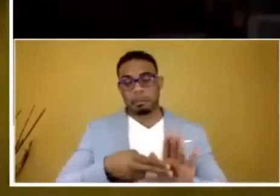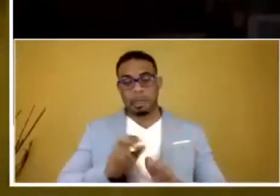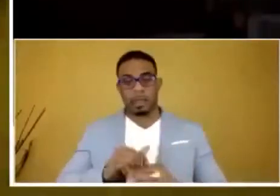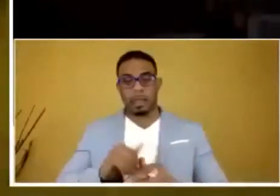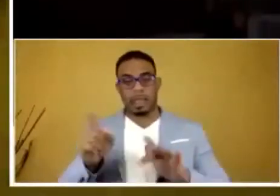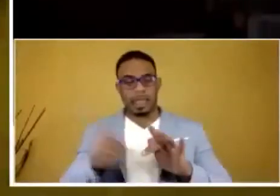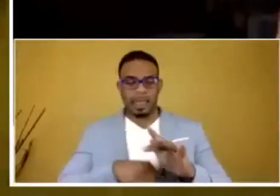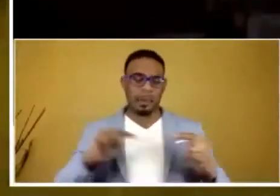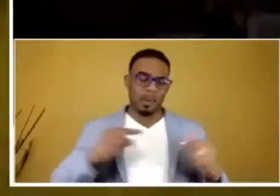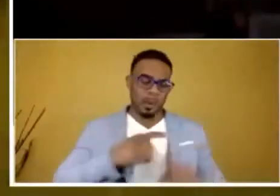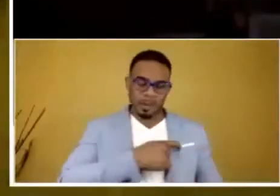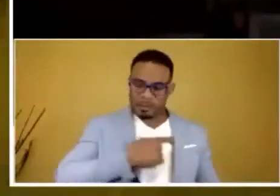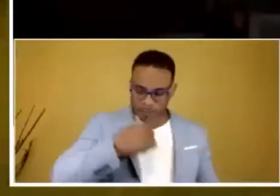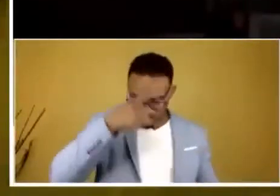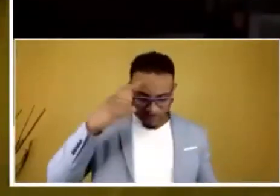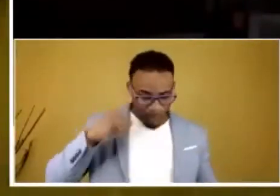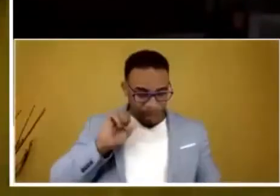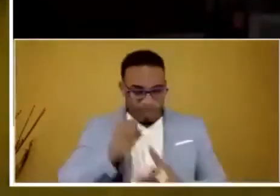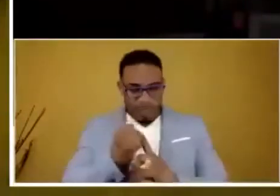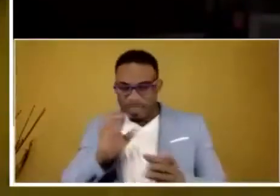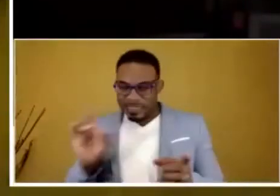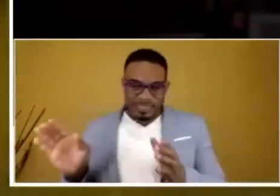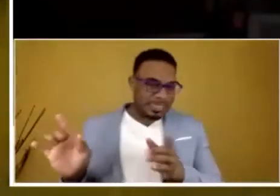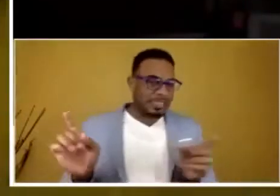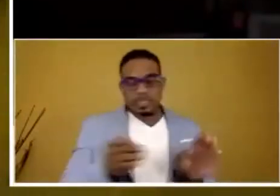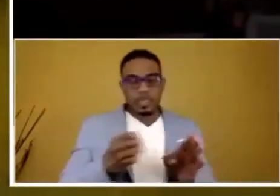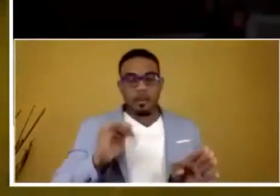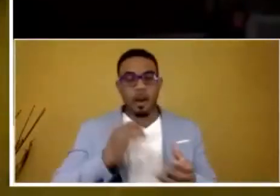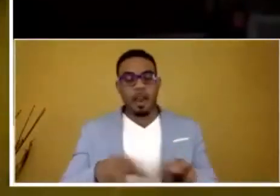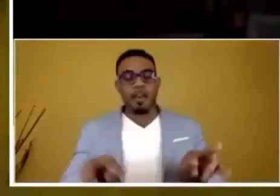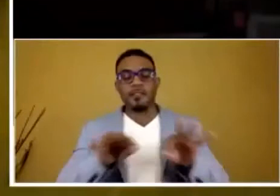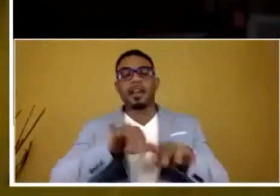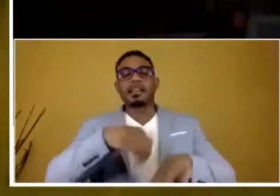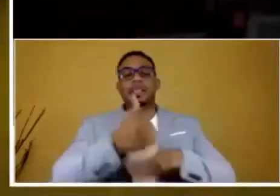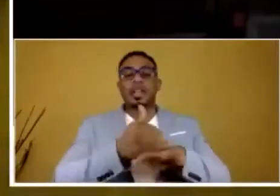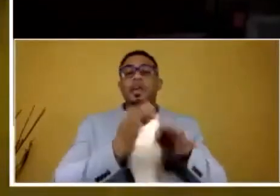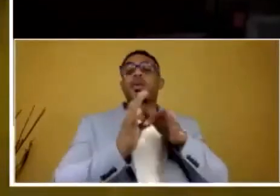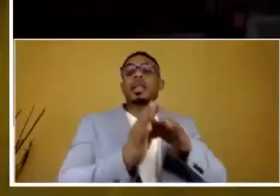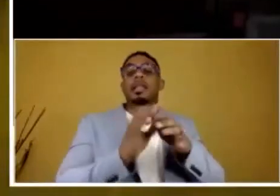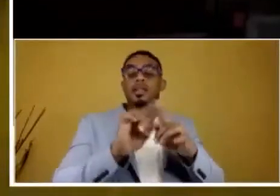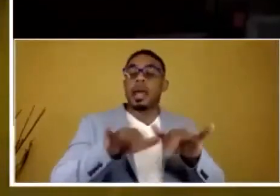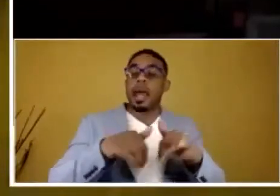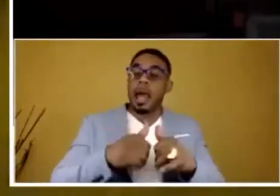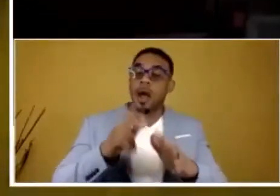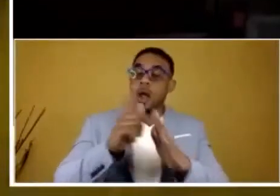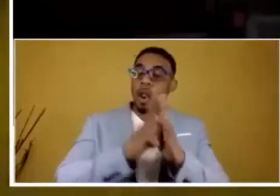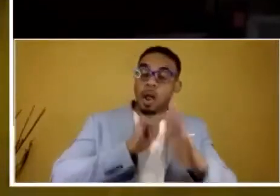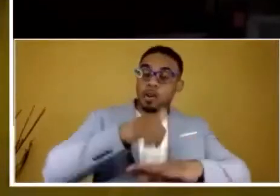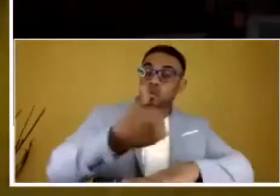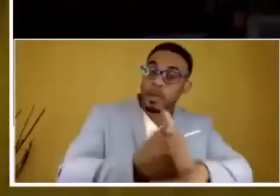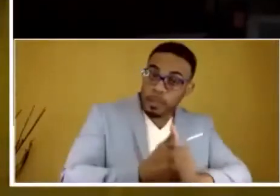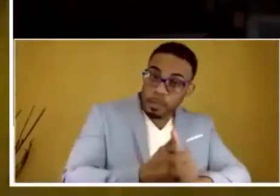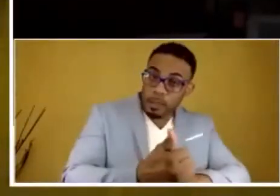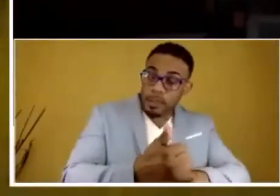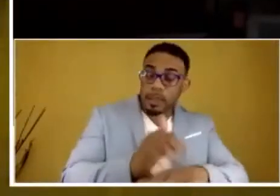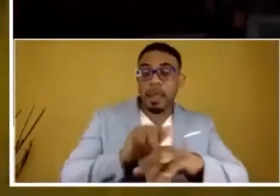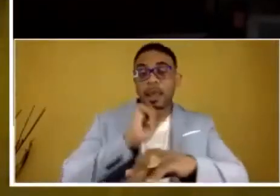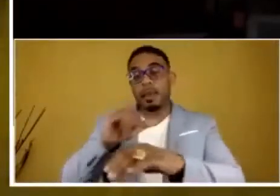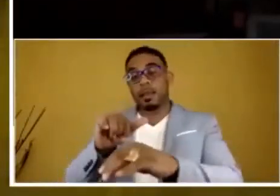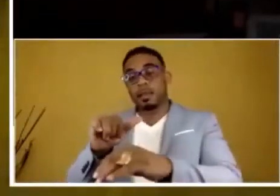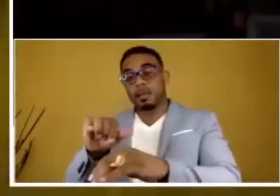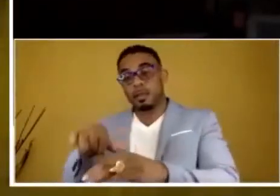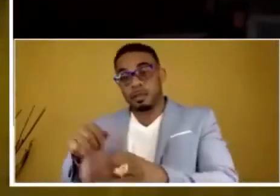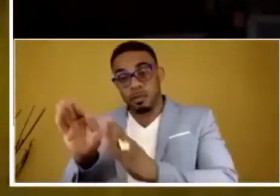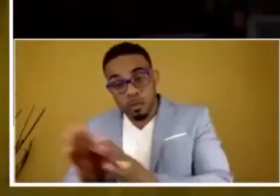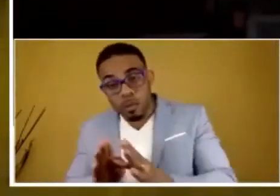wounds of our society, that shifts our value set in relationship to how law is created, how it is implemented, and